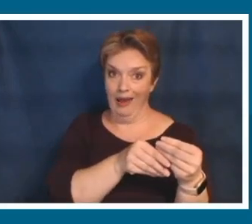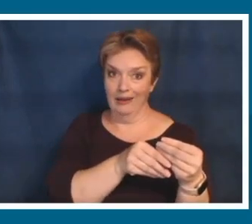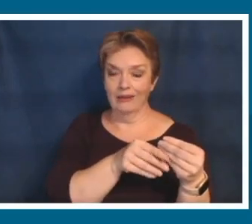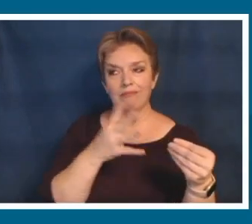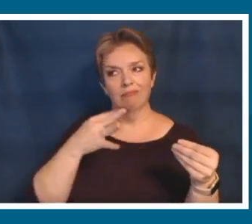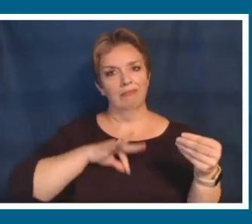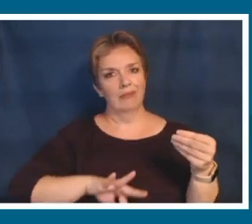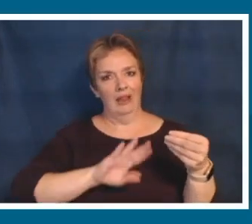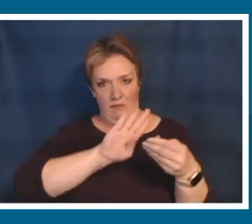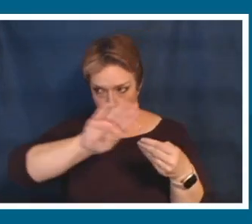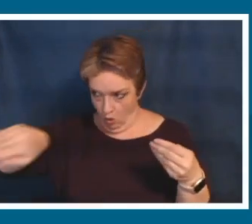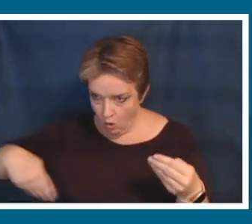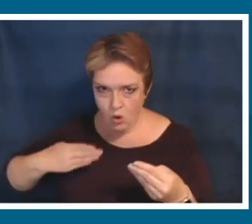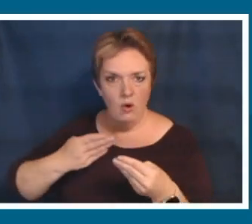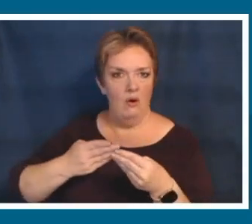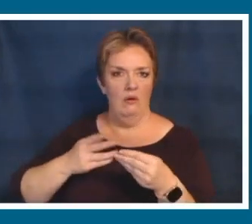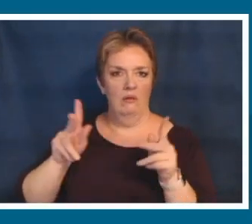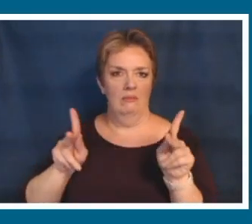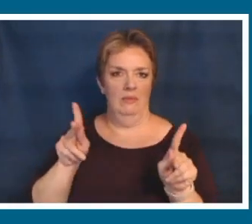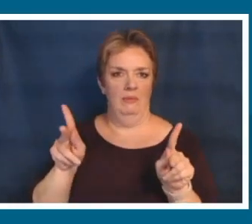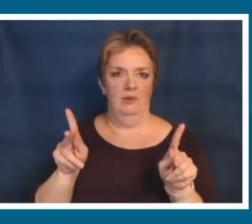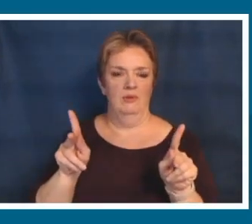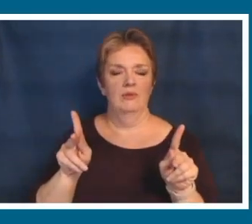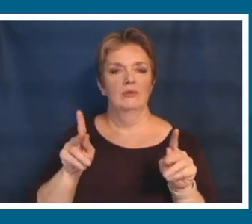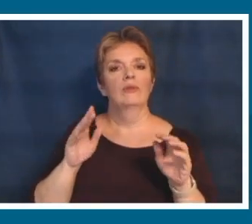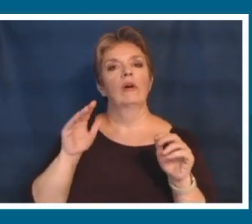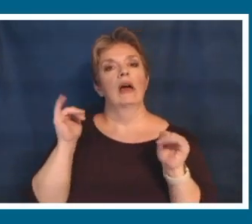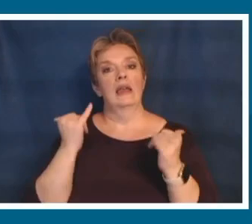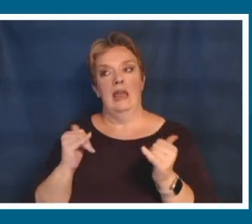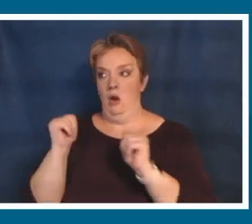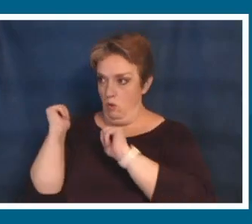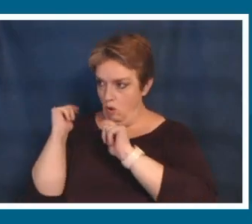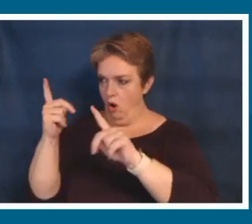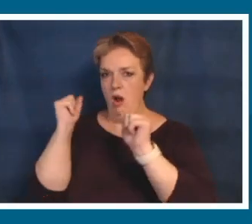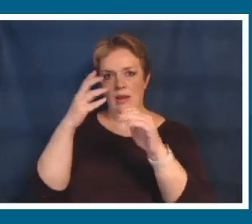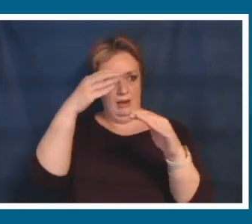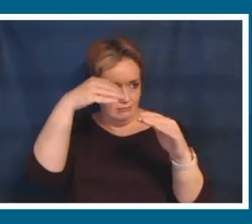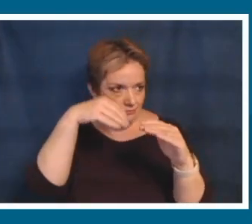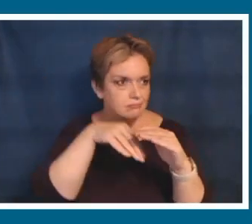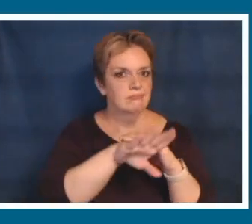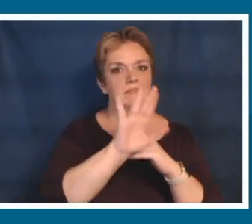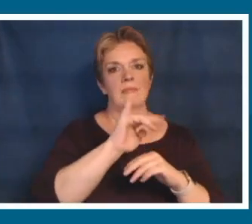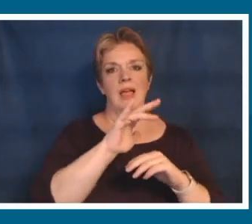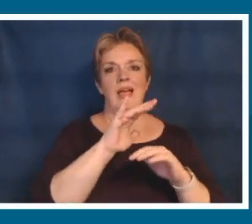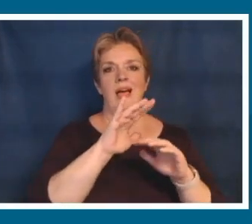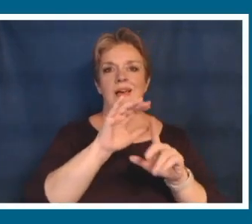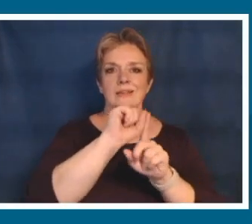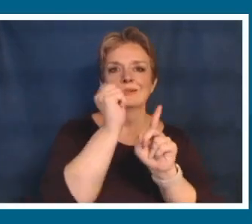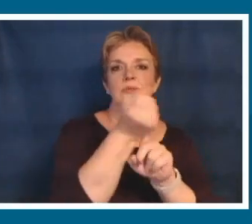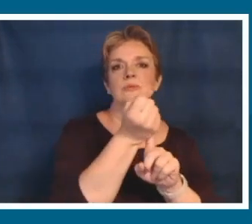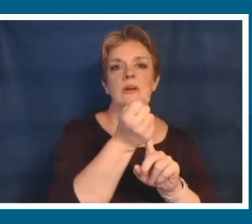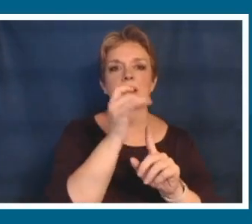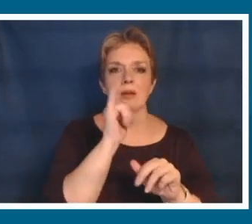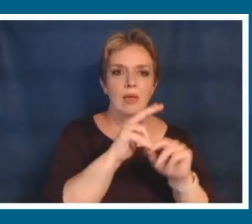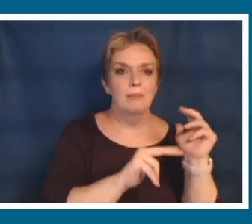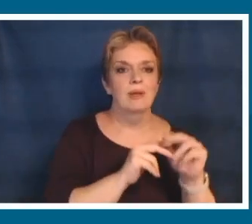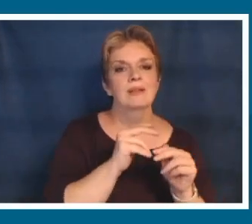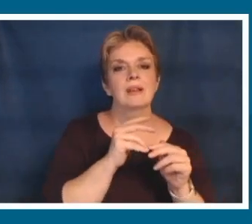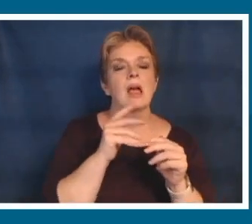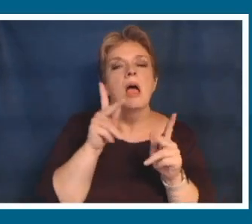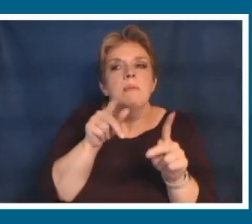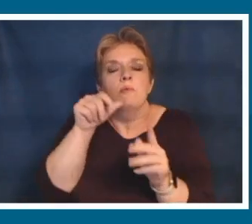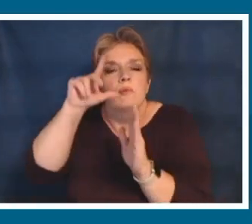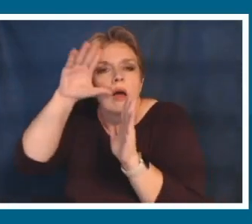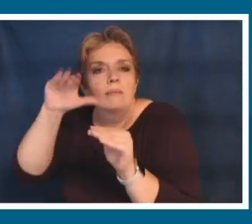all people find themselves able to get in, and unexpected access develops for people with strollers, people with